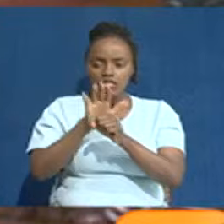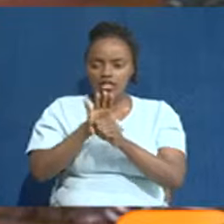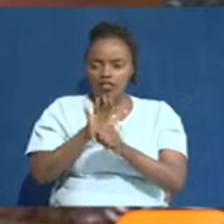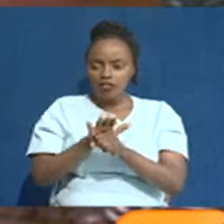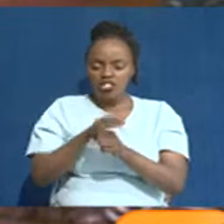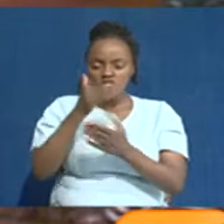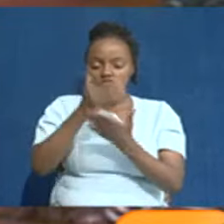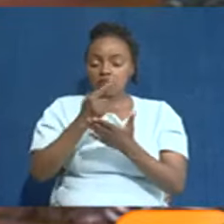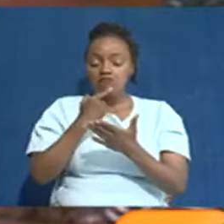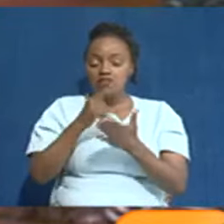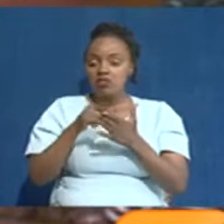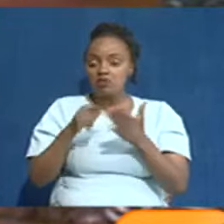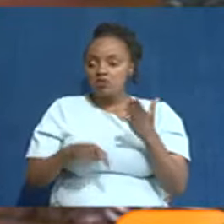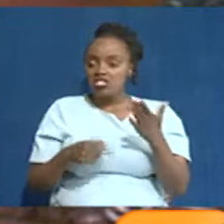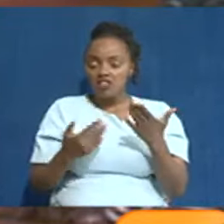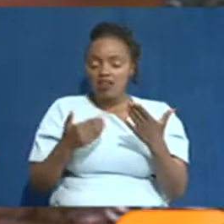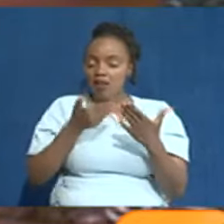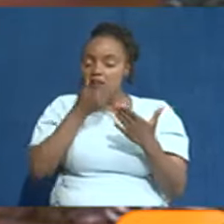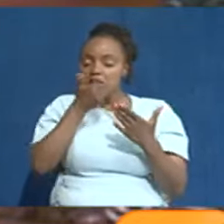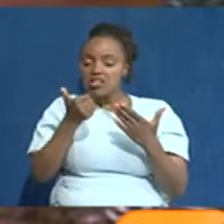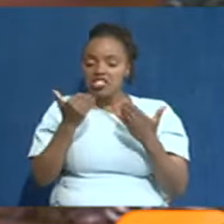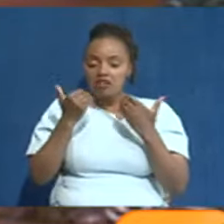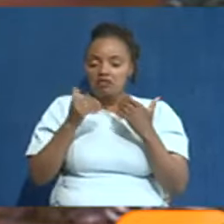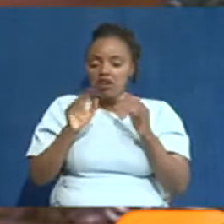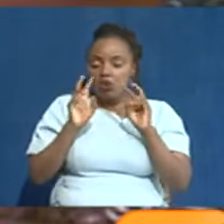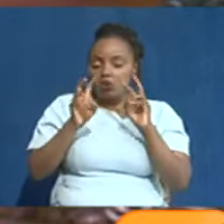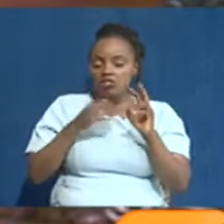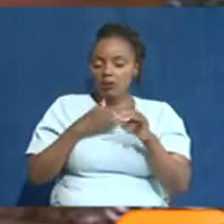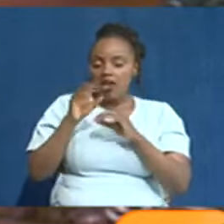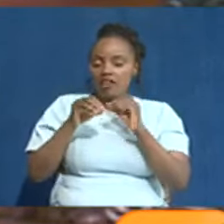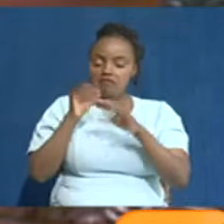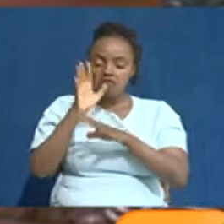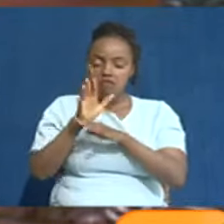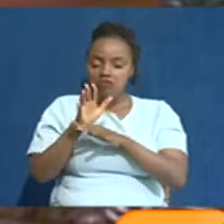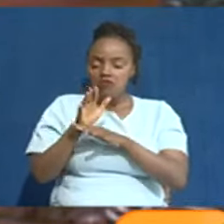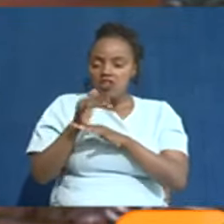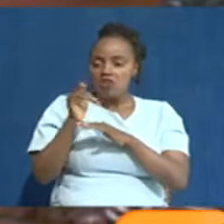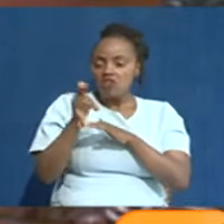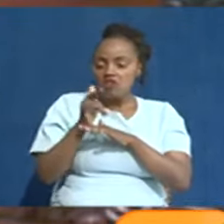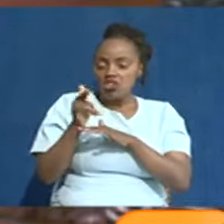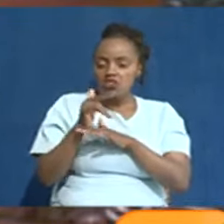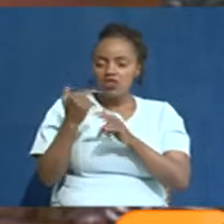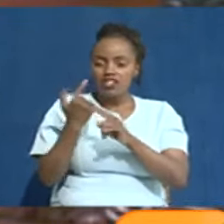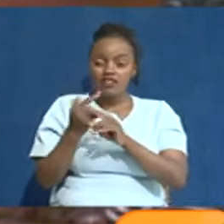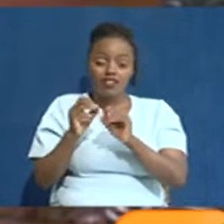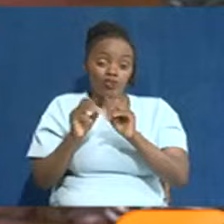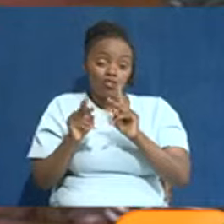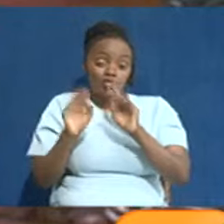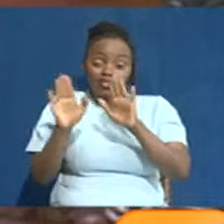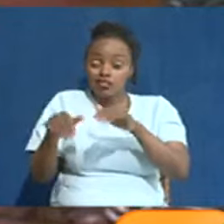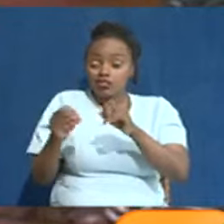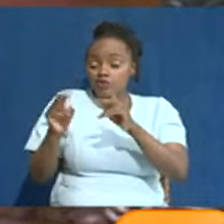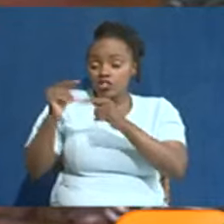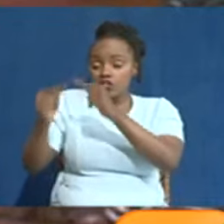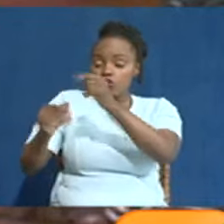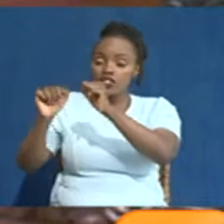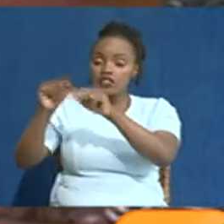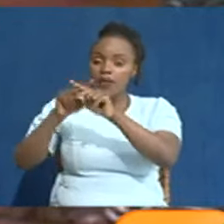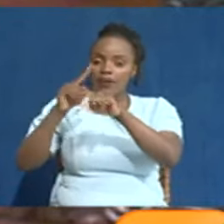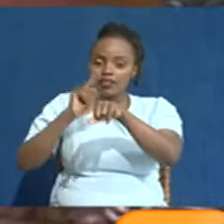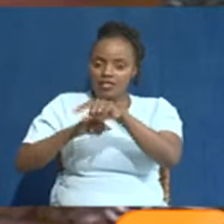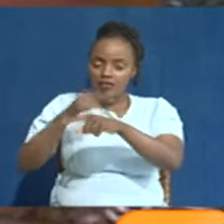Stop saying that I would rather watch my favorite video streaming service. Well, you may, but as you